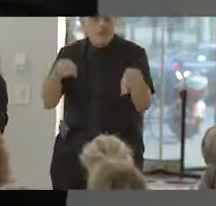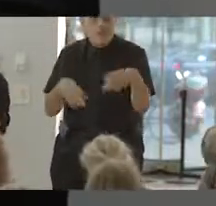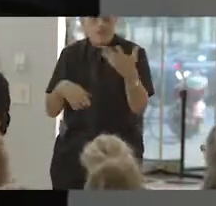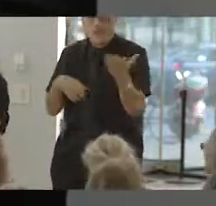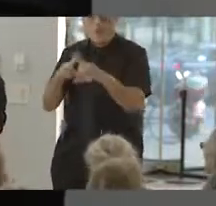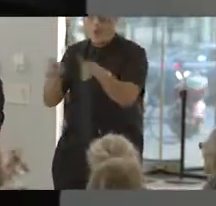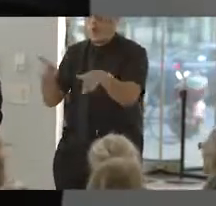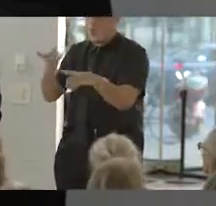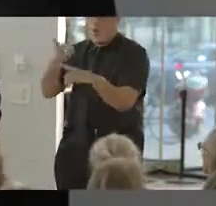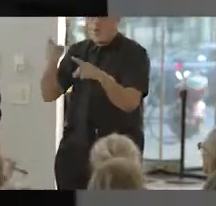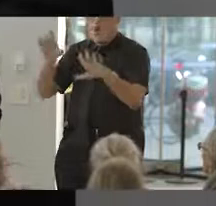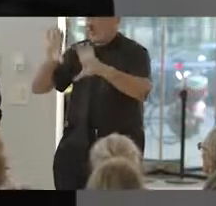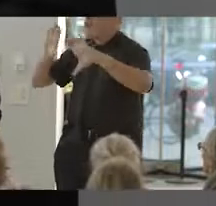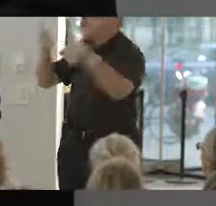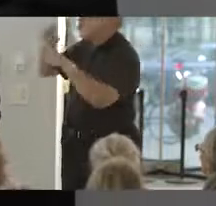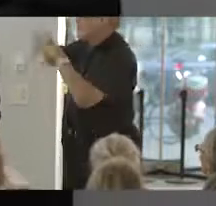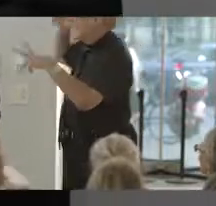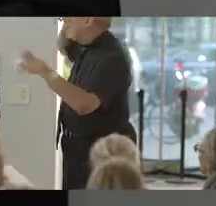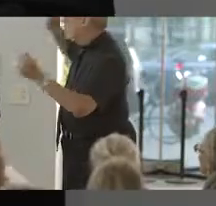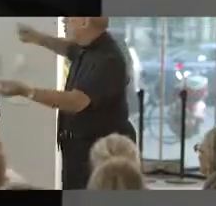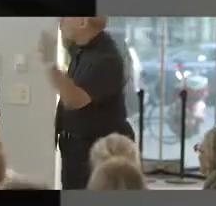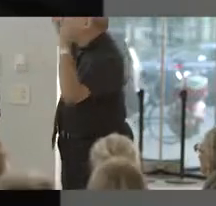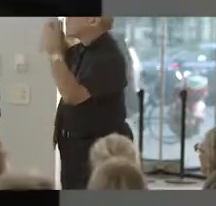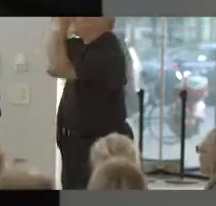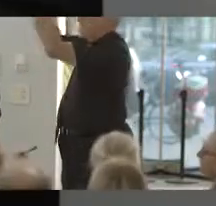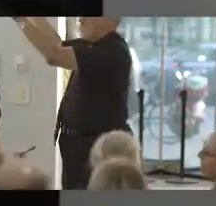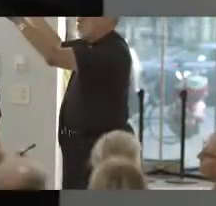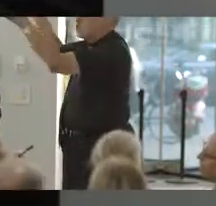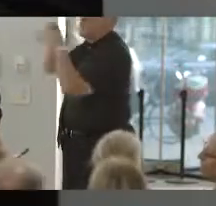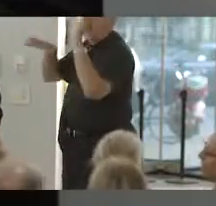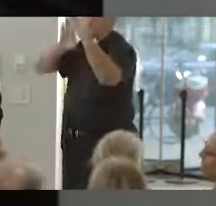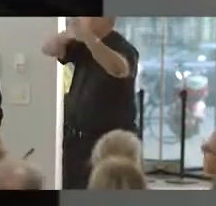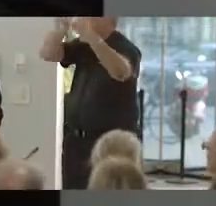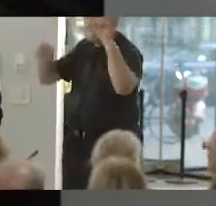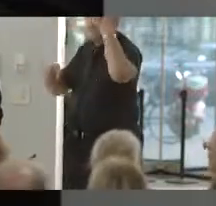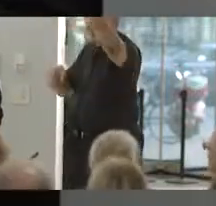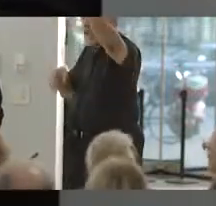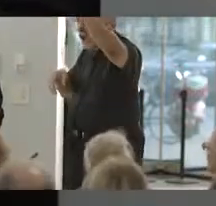Okay?